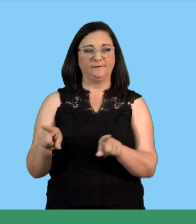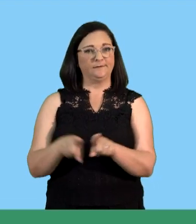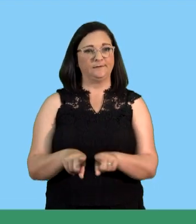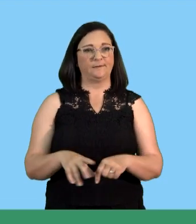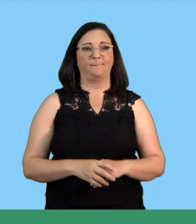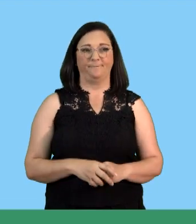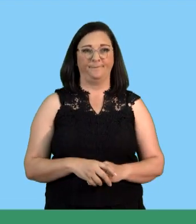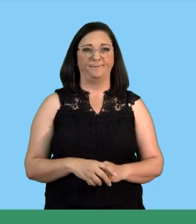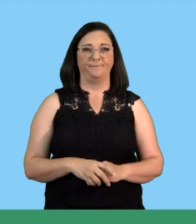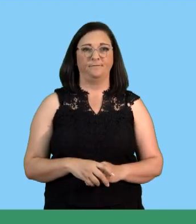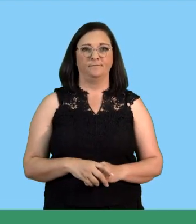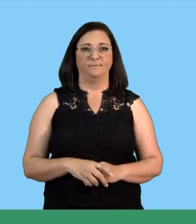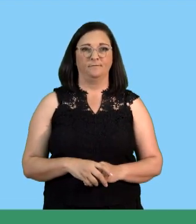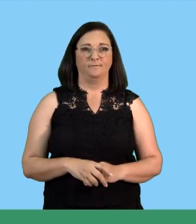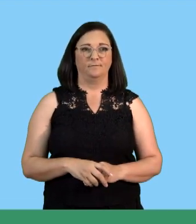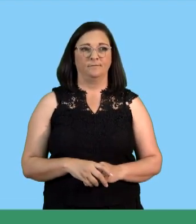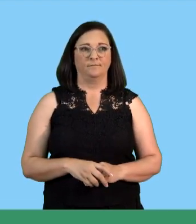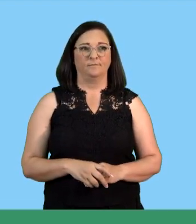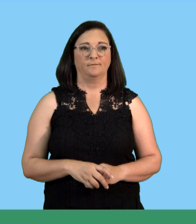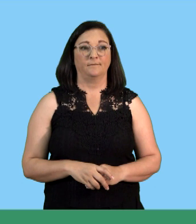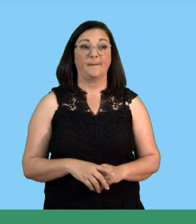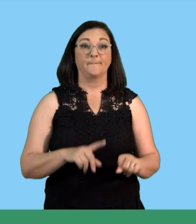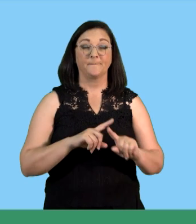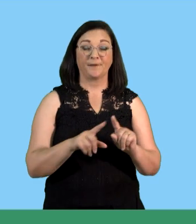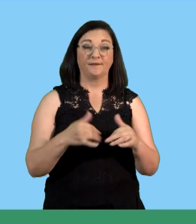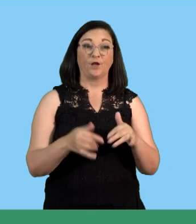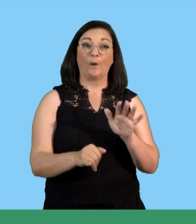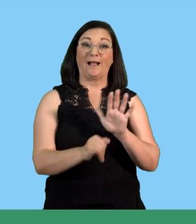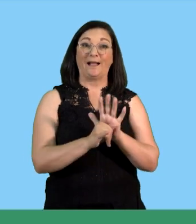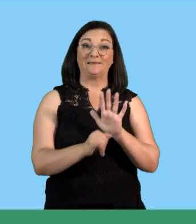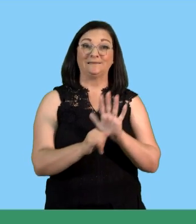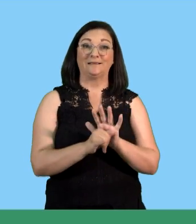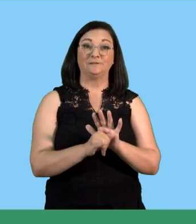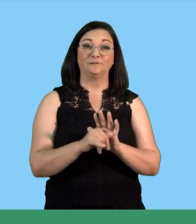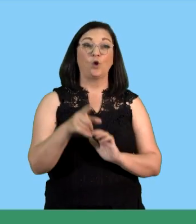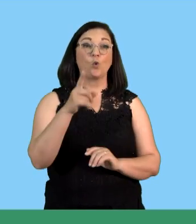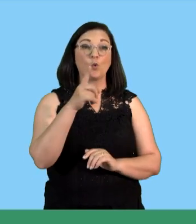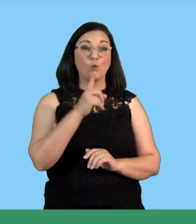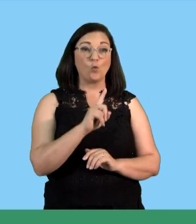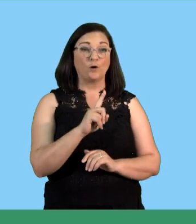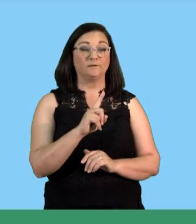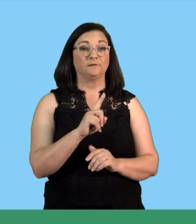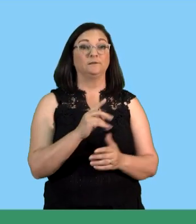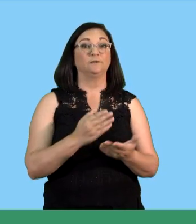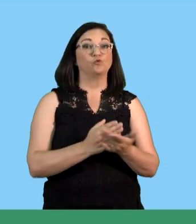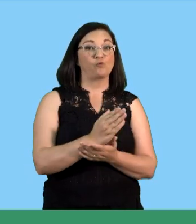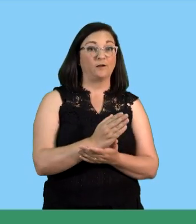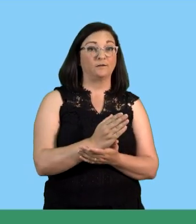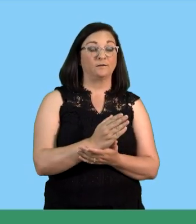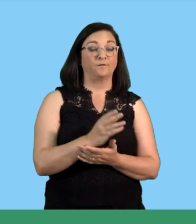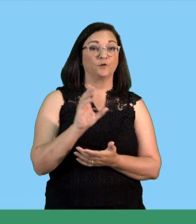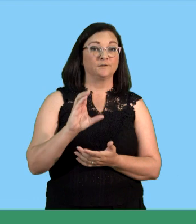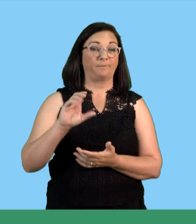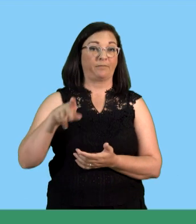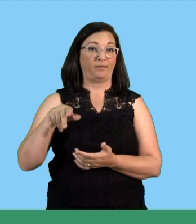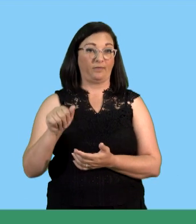So that is your keyword. Don't forget the question says, identify the consumer rights according to the